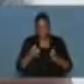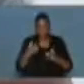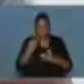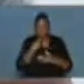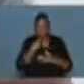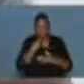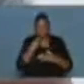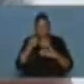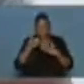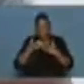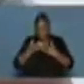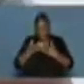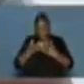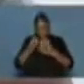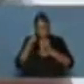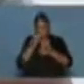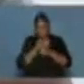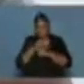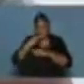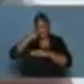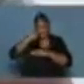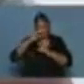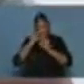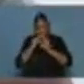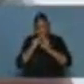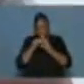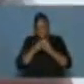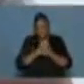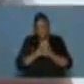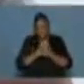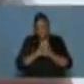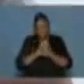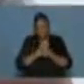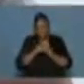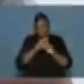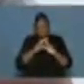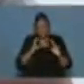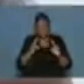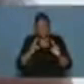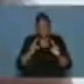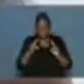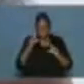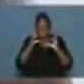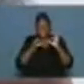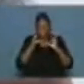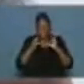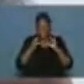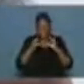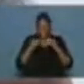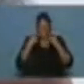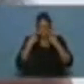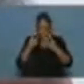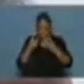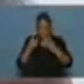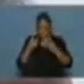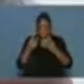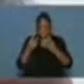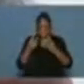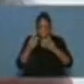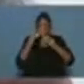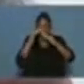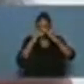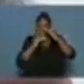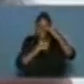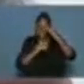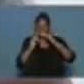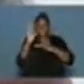to achieving high points as well. But if you look at the standards, just how 7 qualifiers so far, that's an accomplishment within